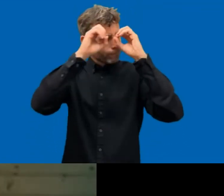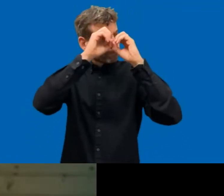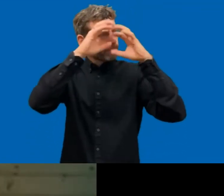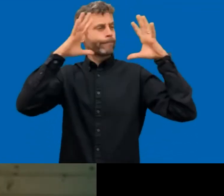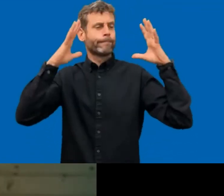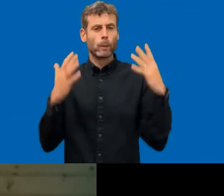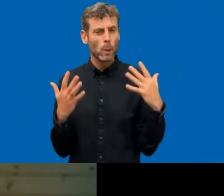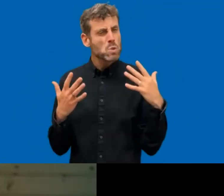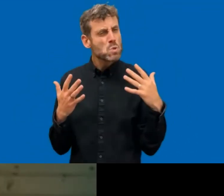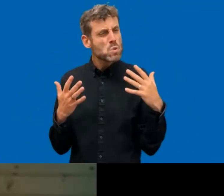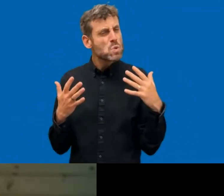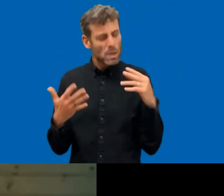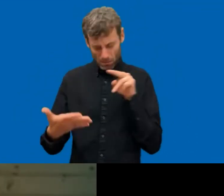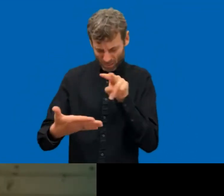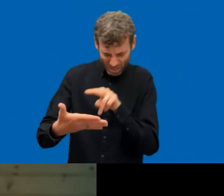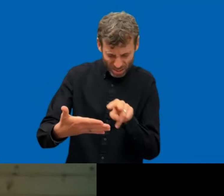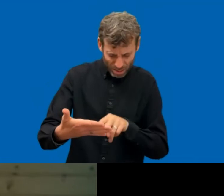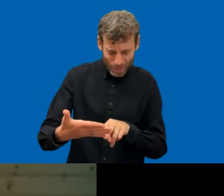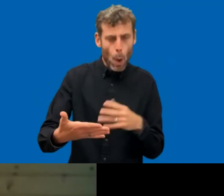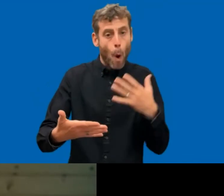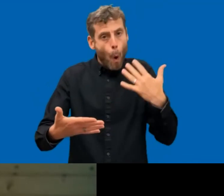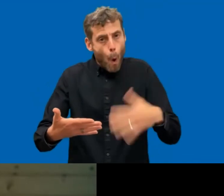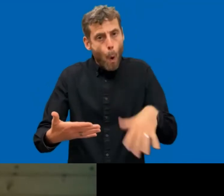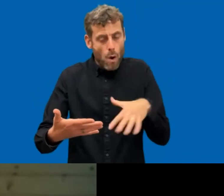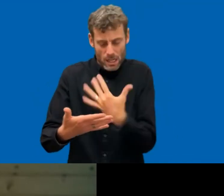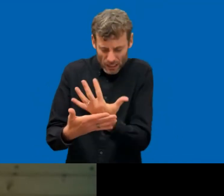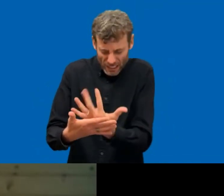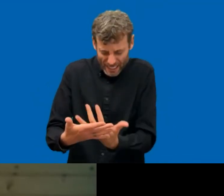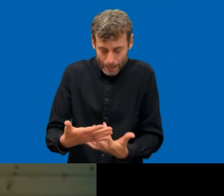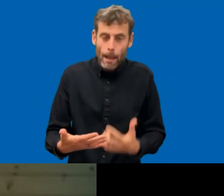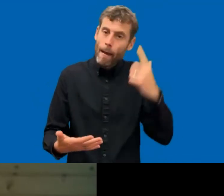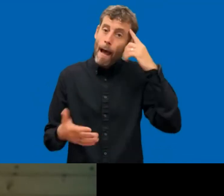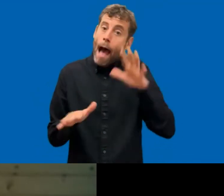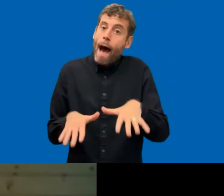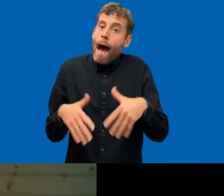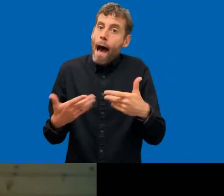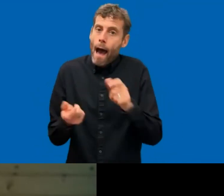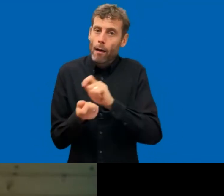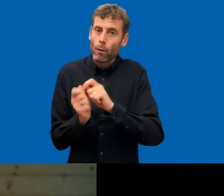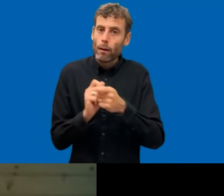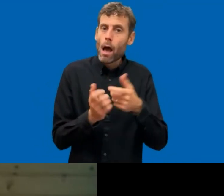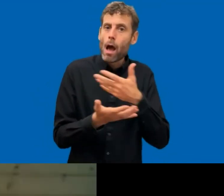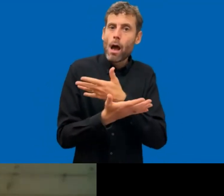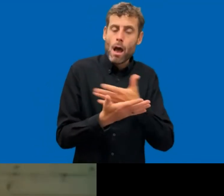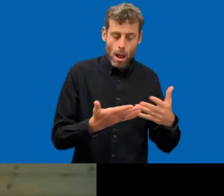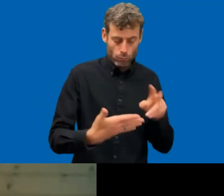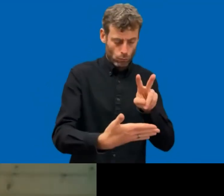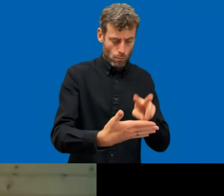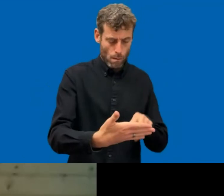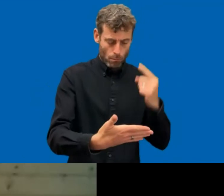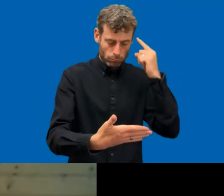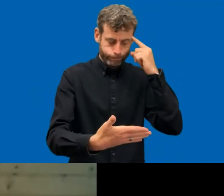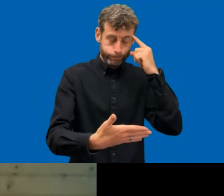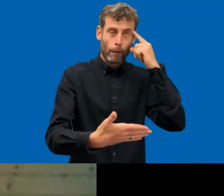So it's also kind of too text heavy, the whole thing. That's kind of what we hear from different places. So yeah, so